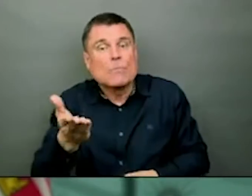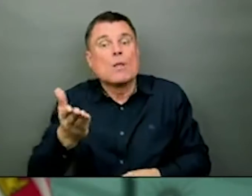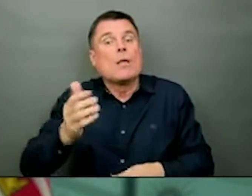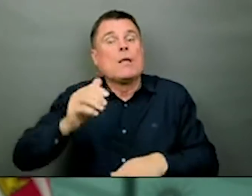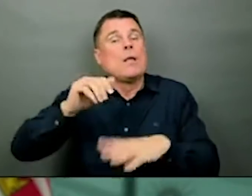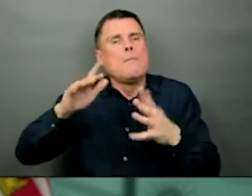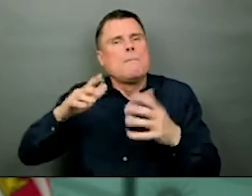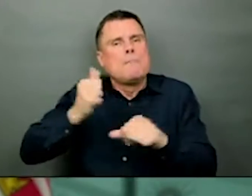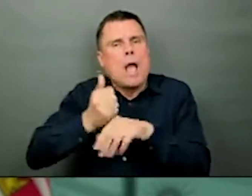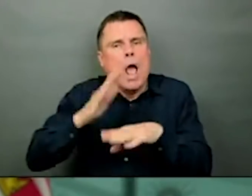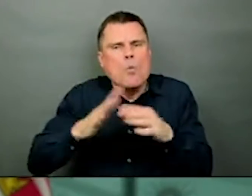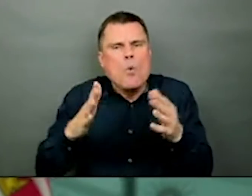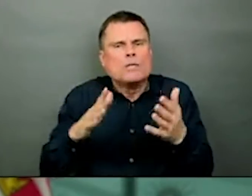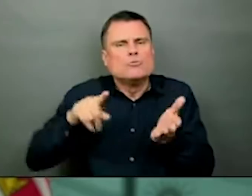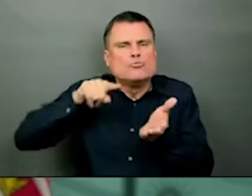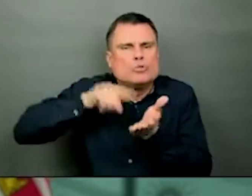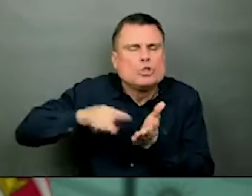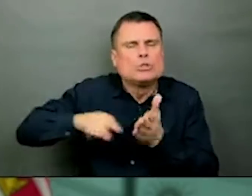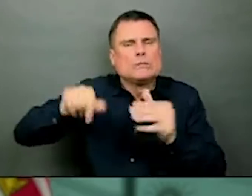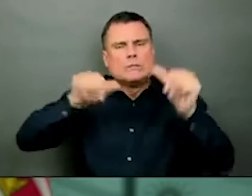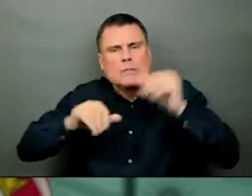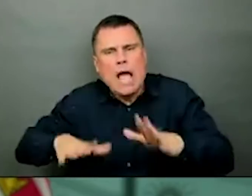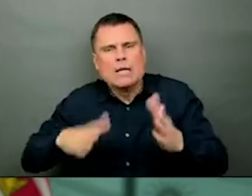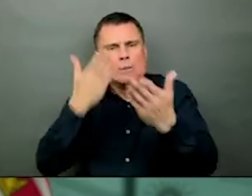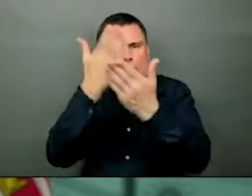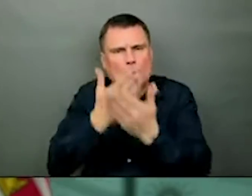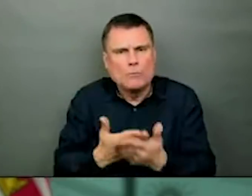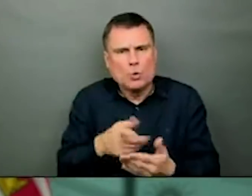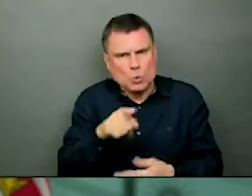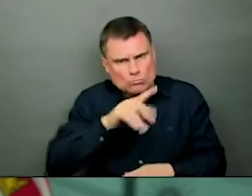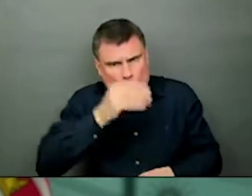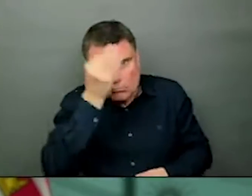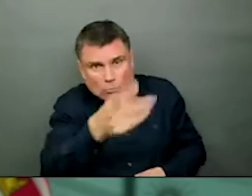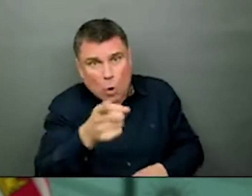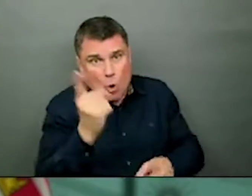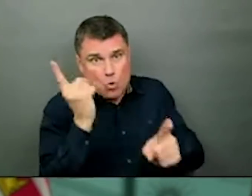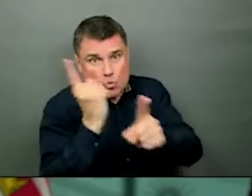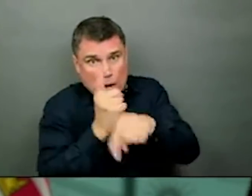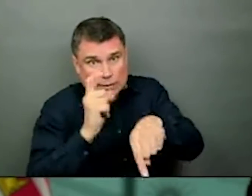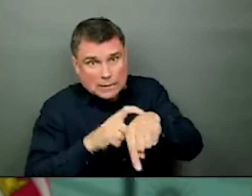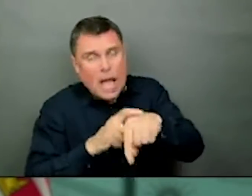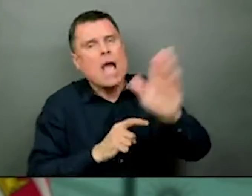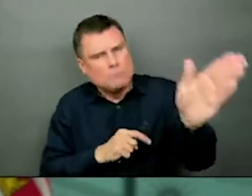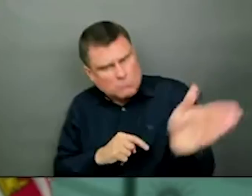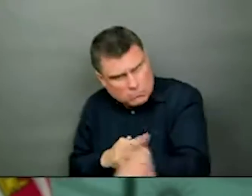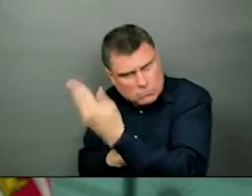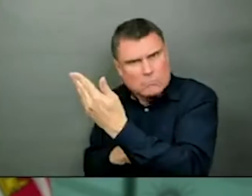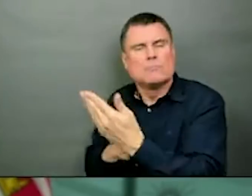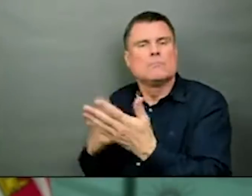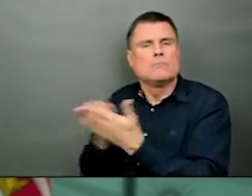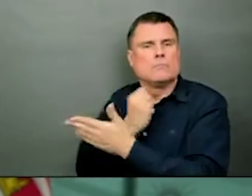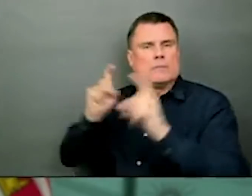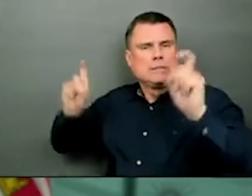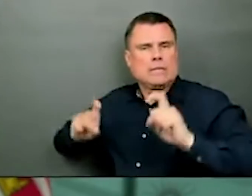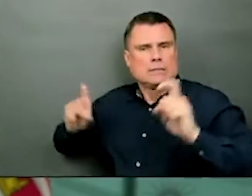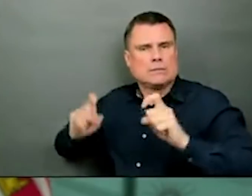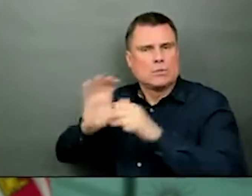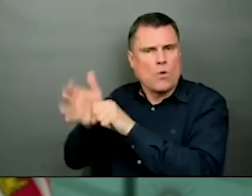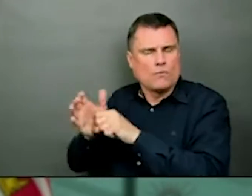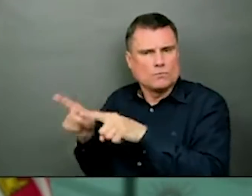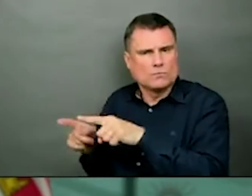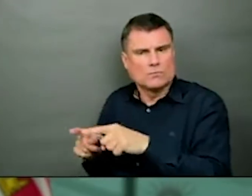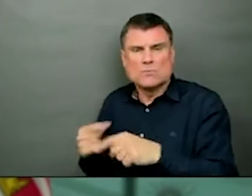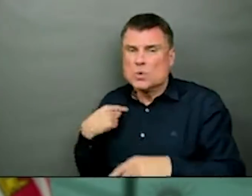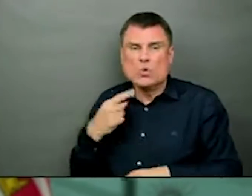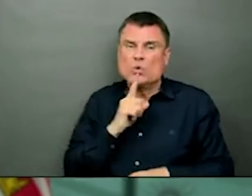being turned away for testing. At the end of the day, we test people who present for testing. And one of the reasons maybe